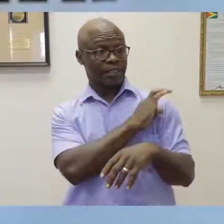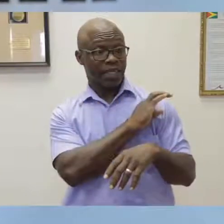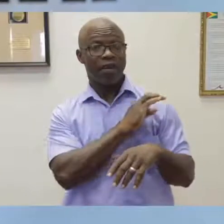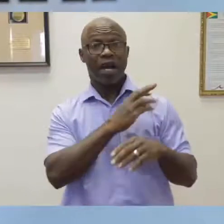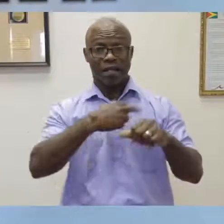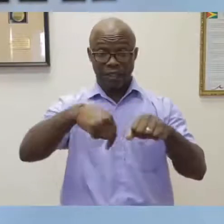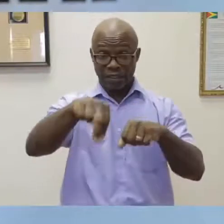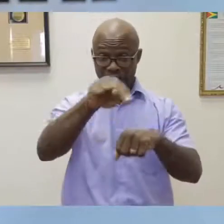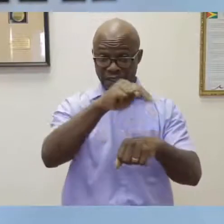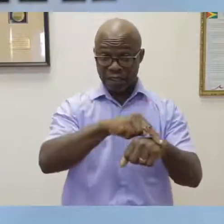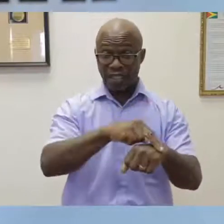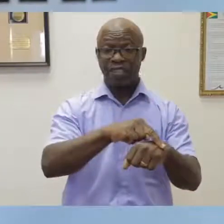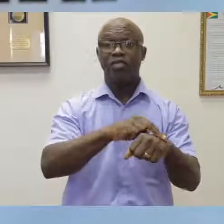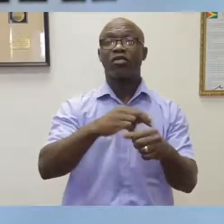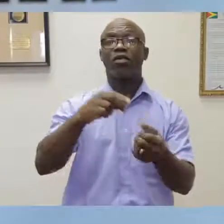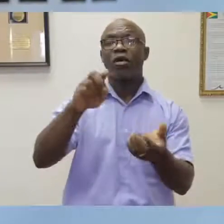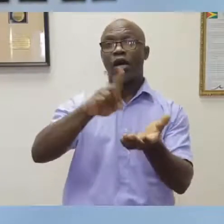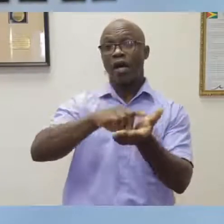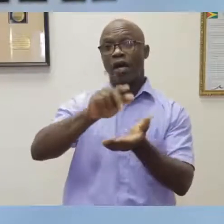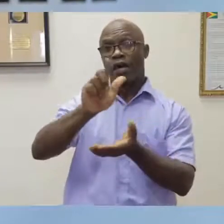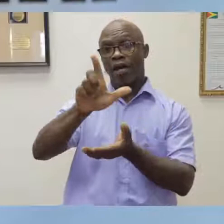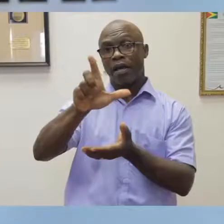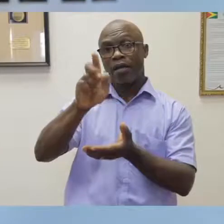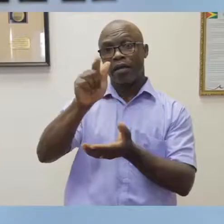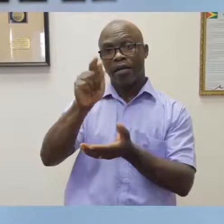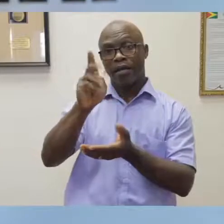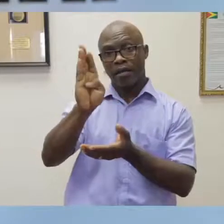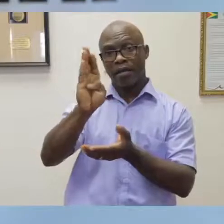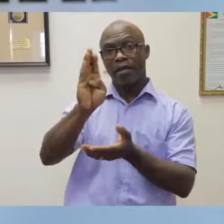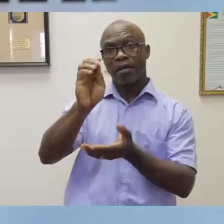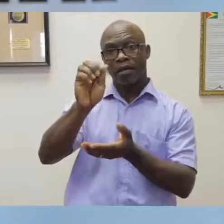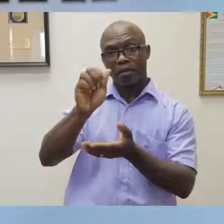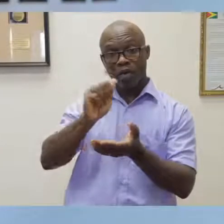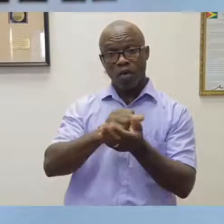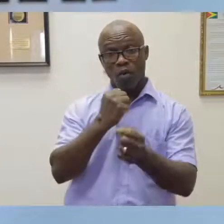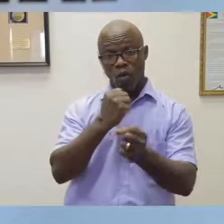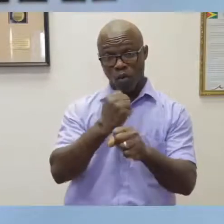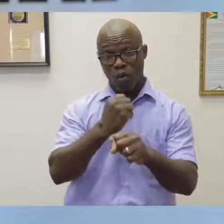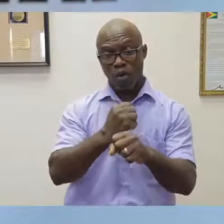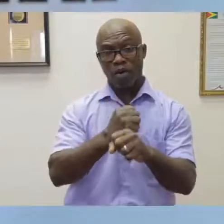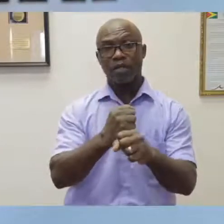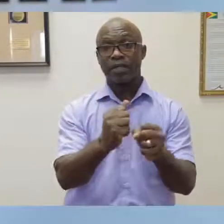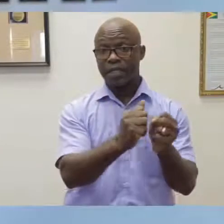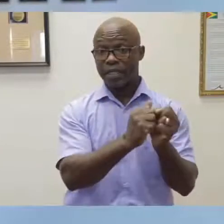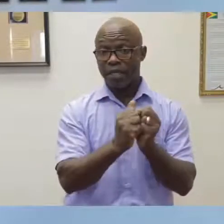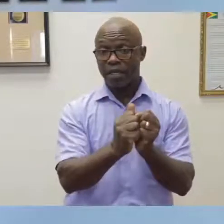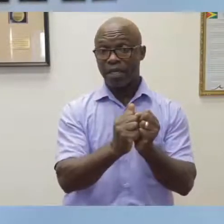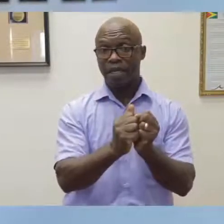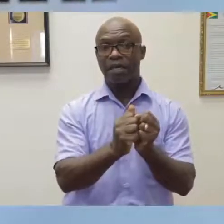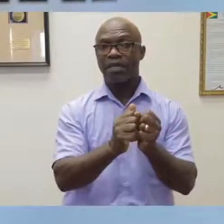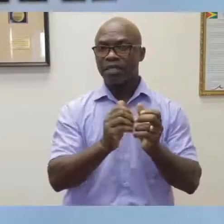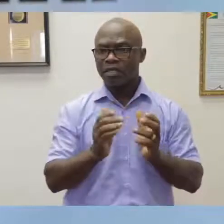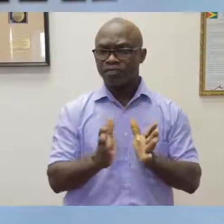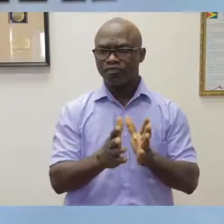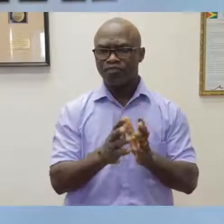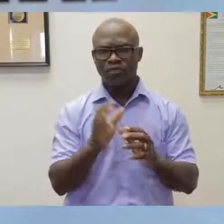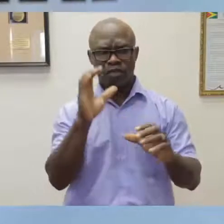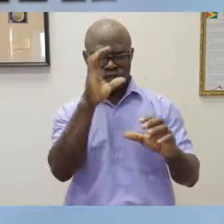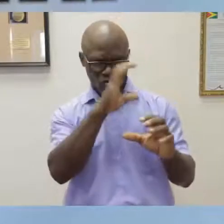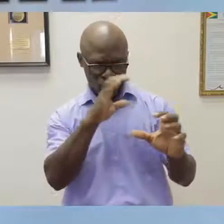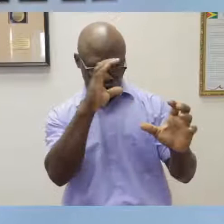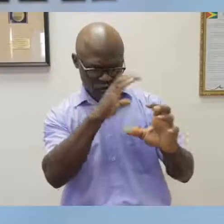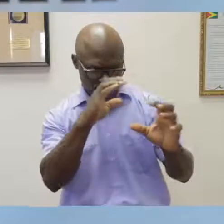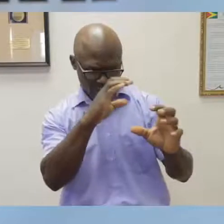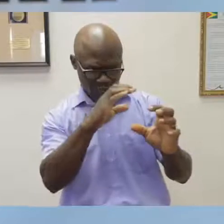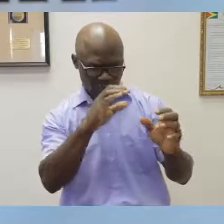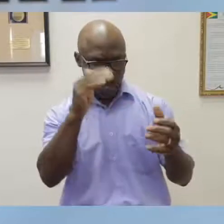National Reference Laboratory, whose coordinated efforts are allowing us to track,